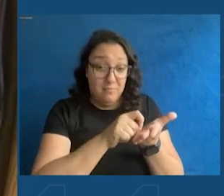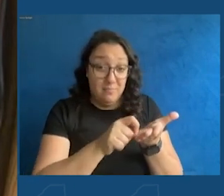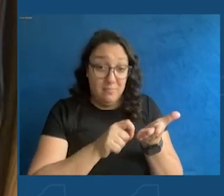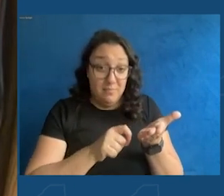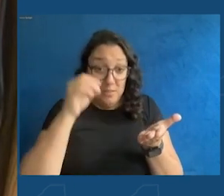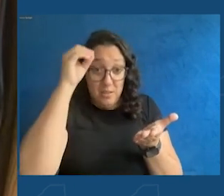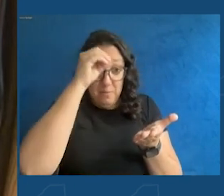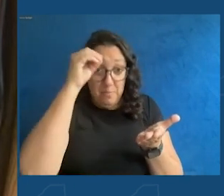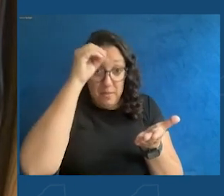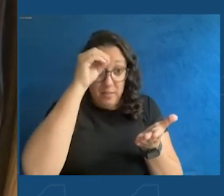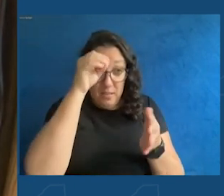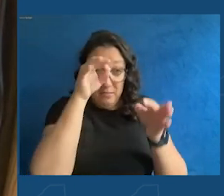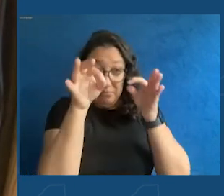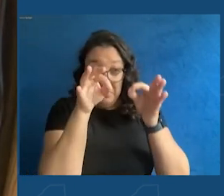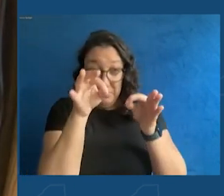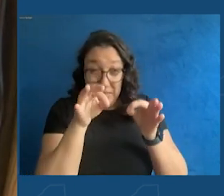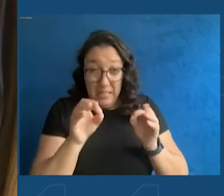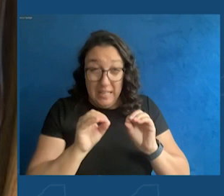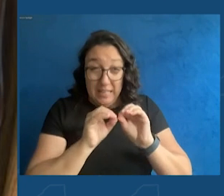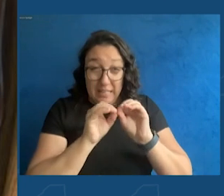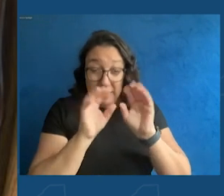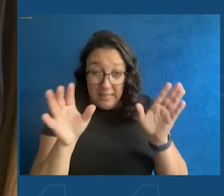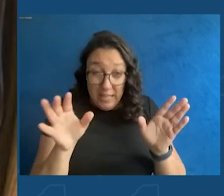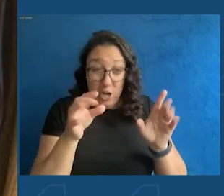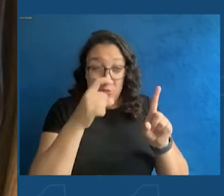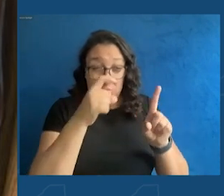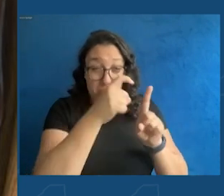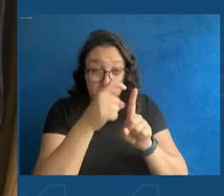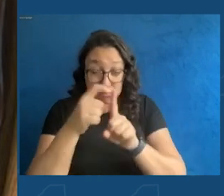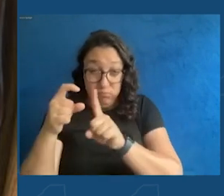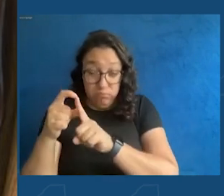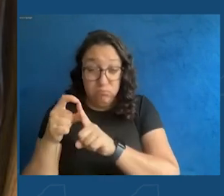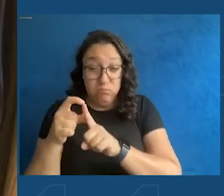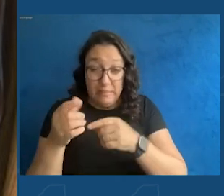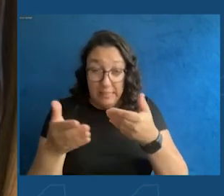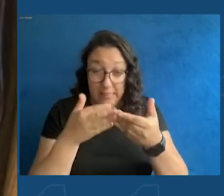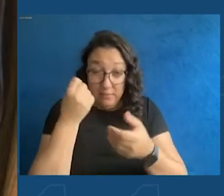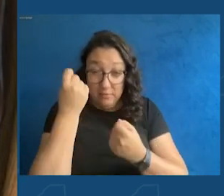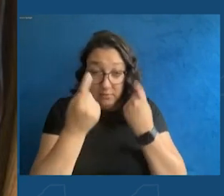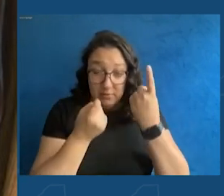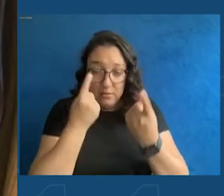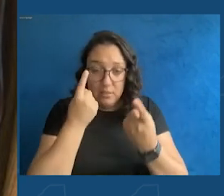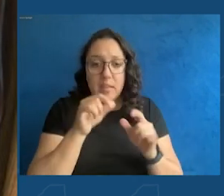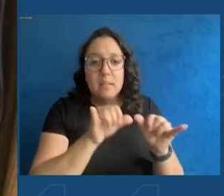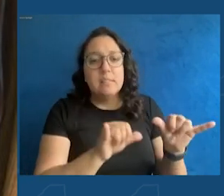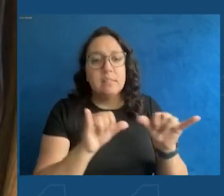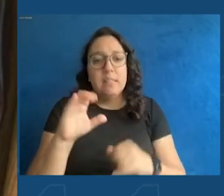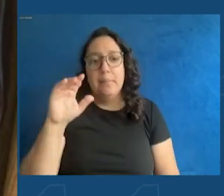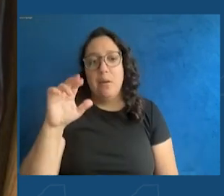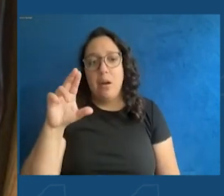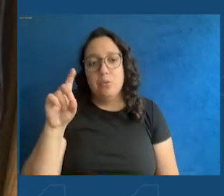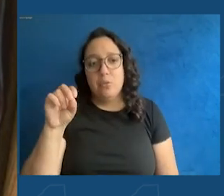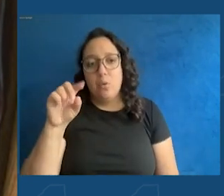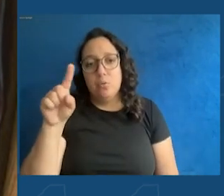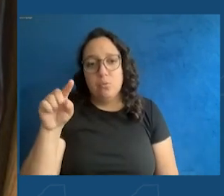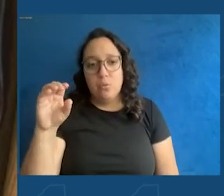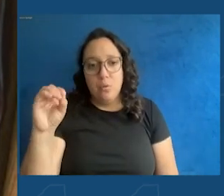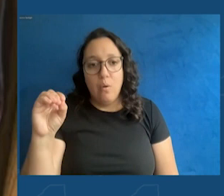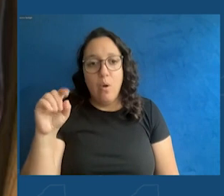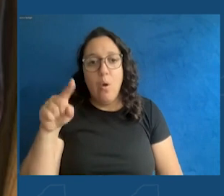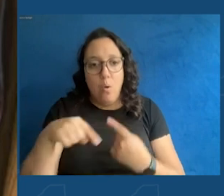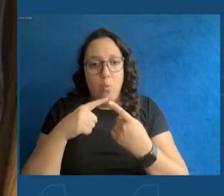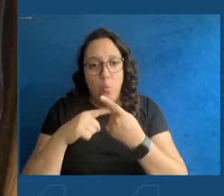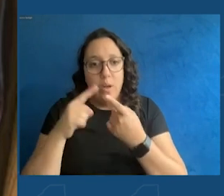clear and plain-spoken terms. Justice Cardozo, when he sat on this court, wrote about this task